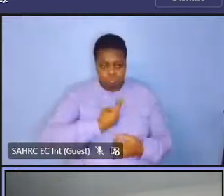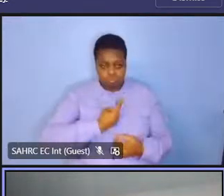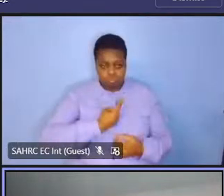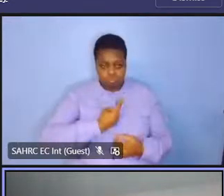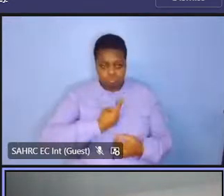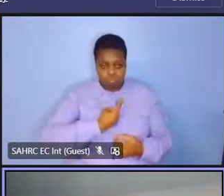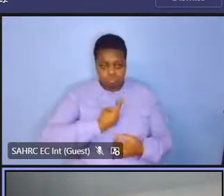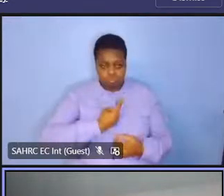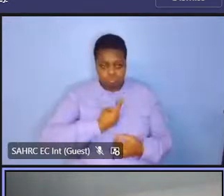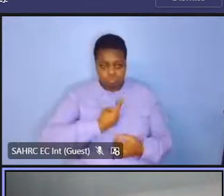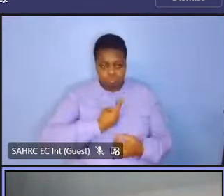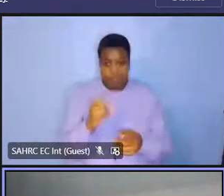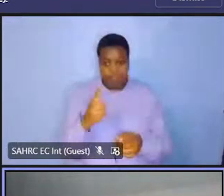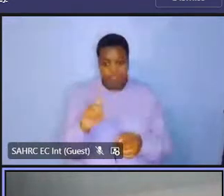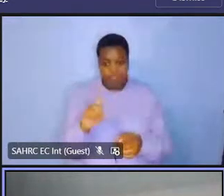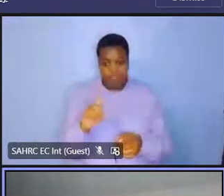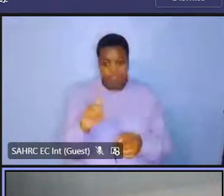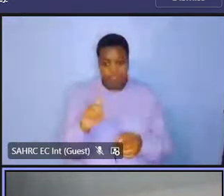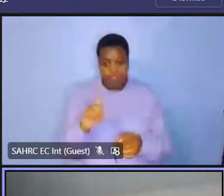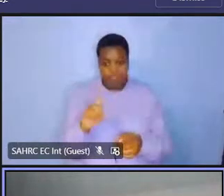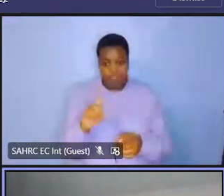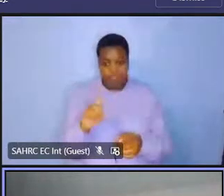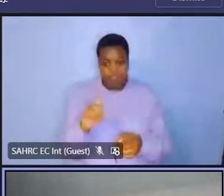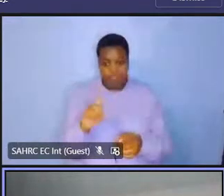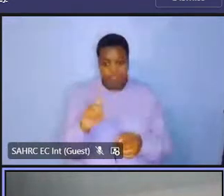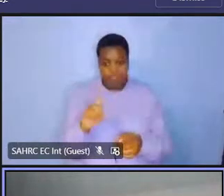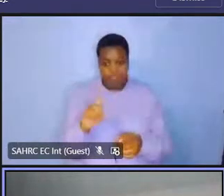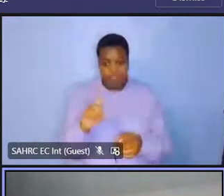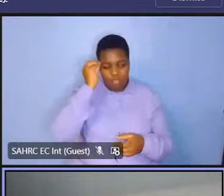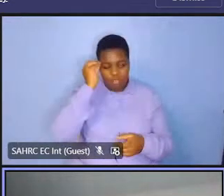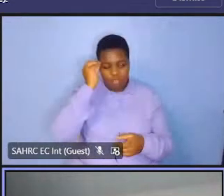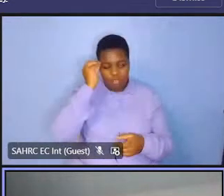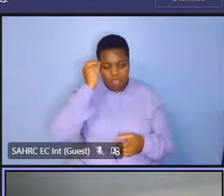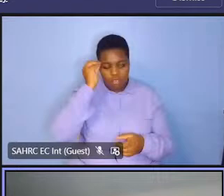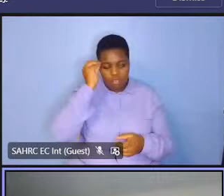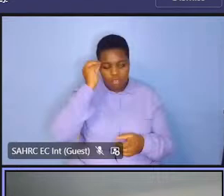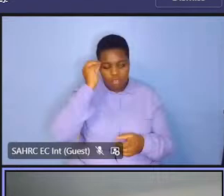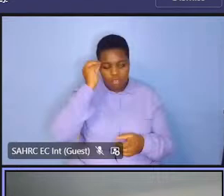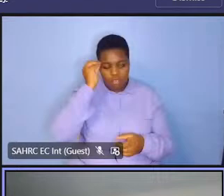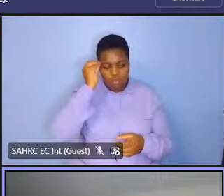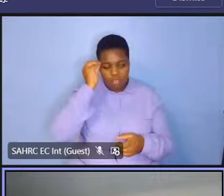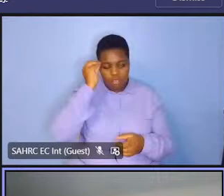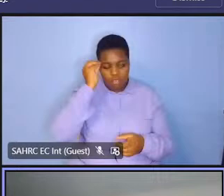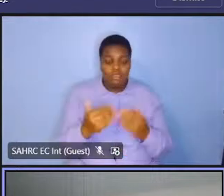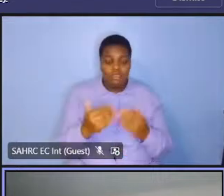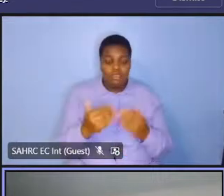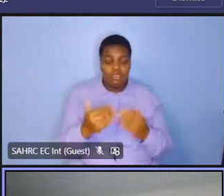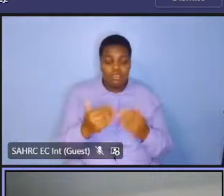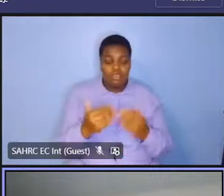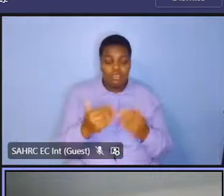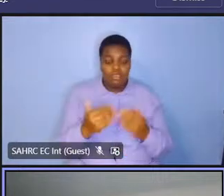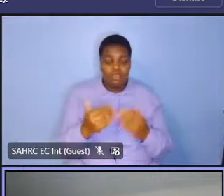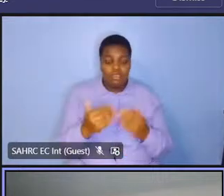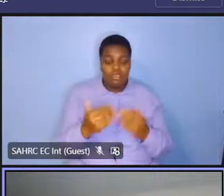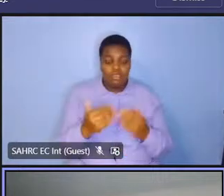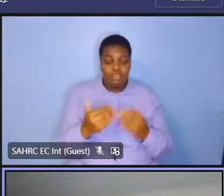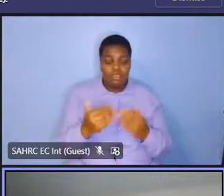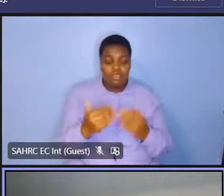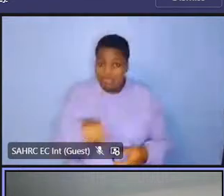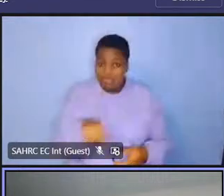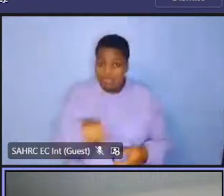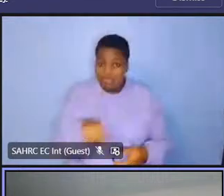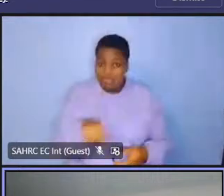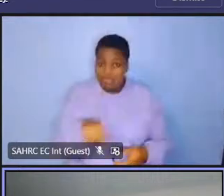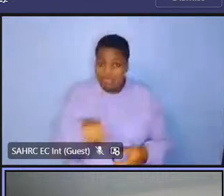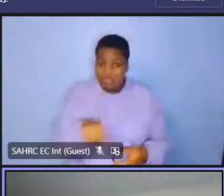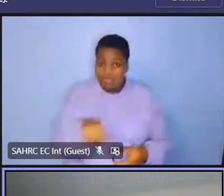important because of the conflicting interests. So any school governing body, if they're drafting